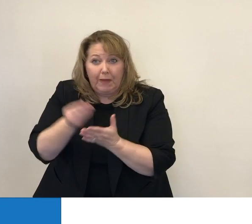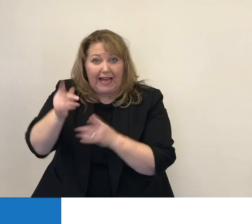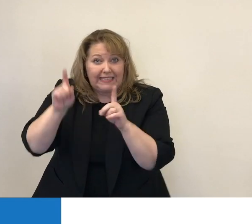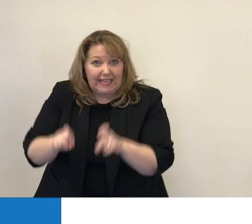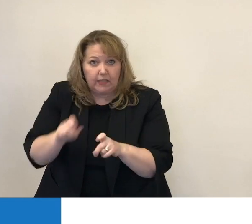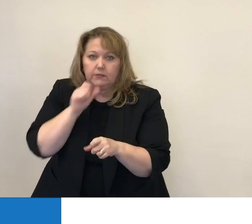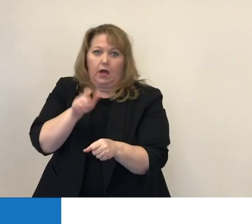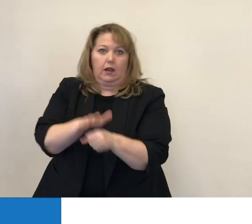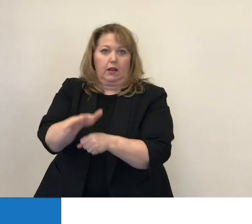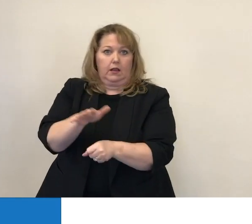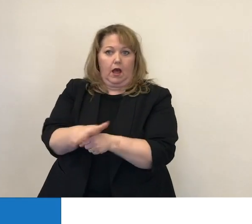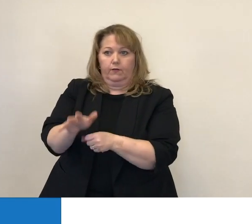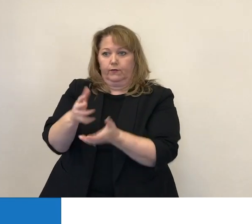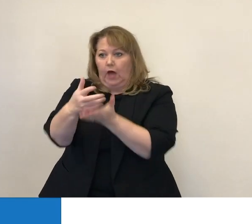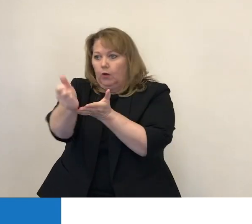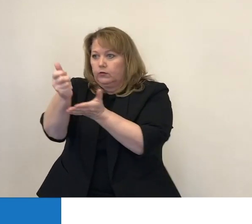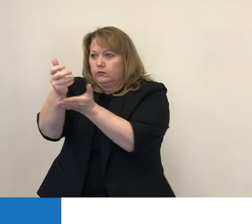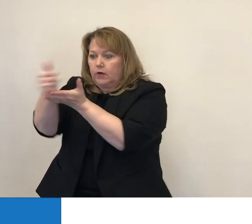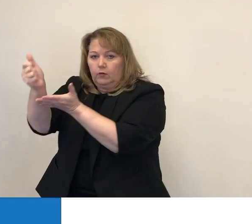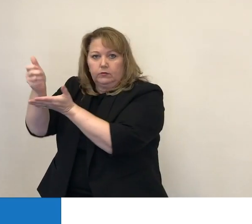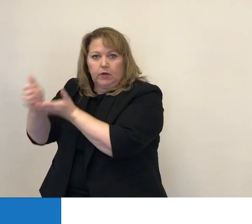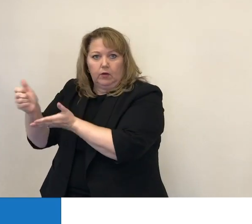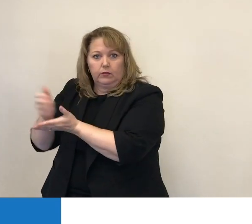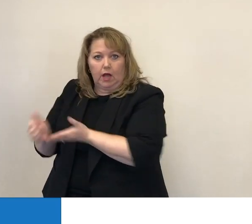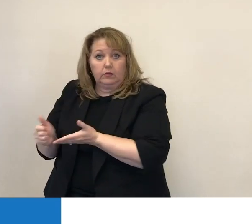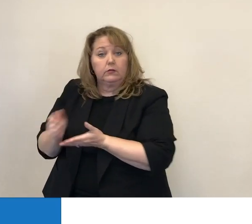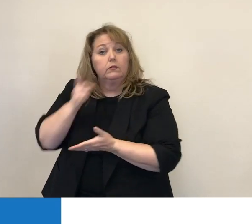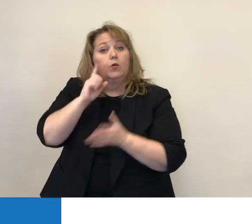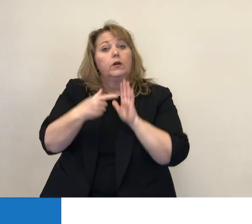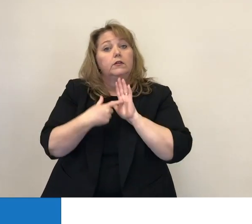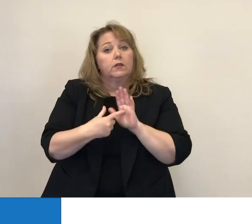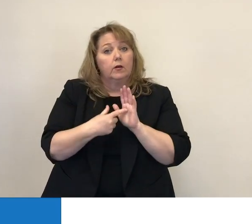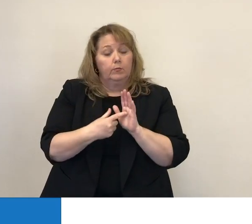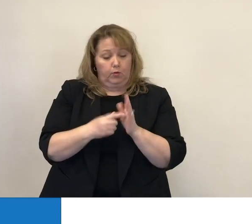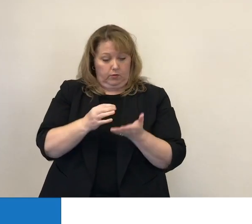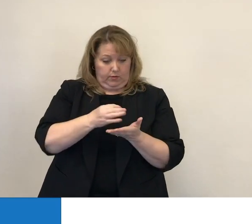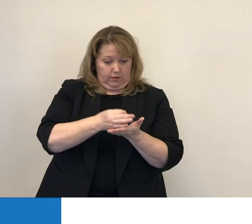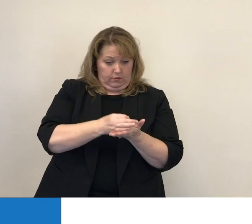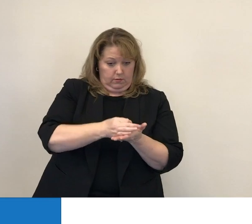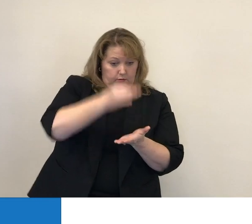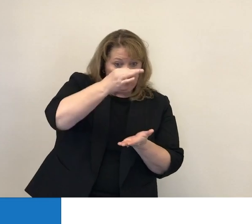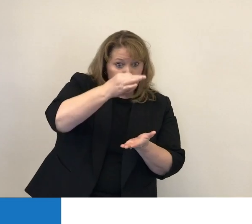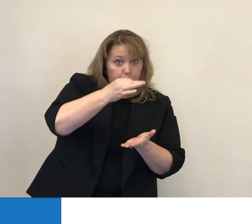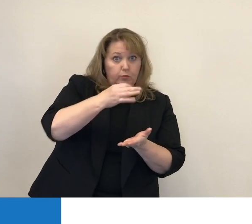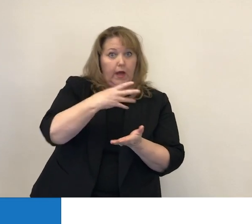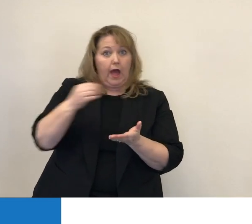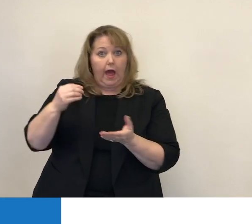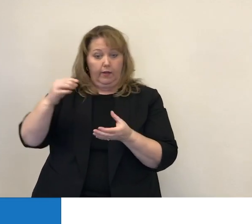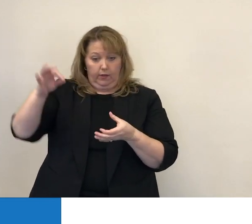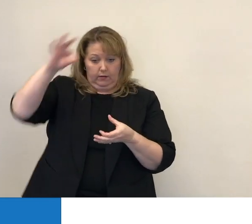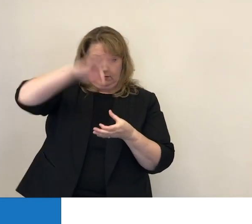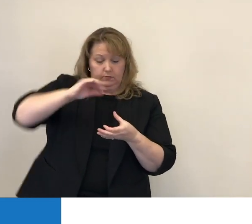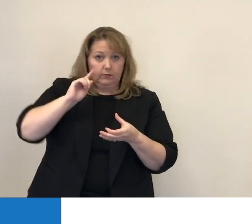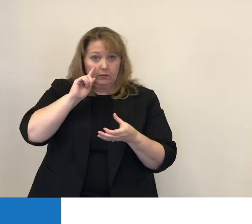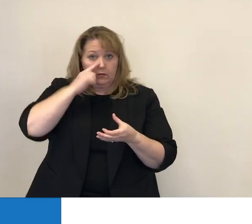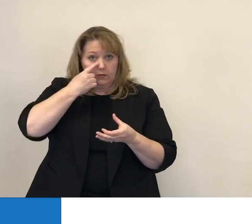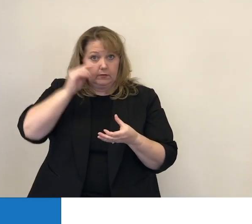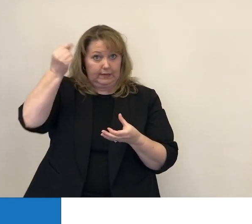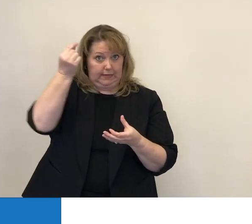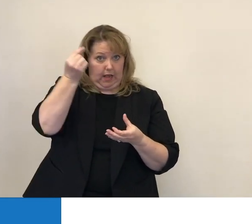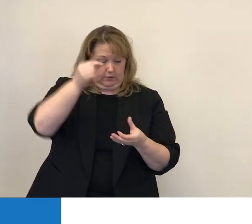are the swabs that medical professionals use to collect a sample from patients who are exhibiting symptoms of